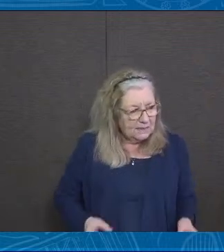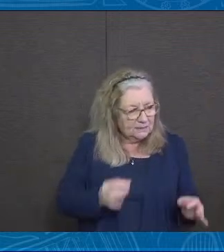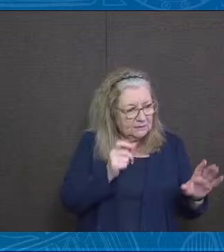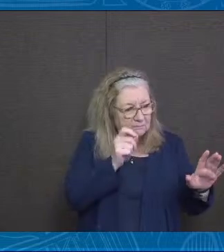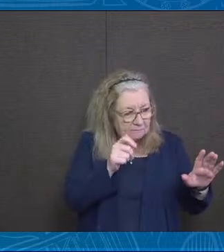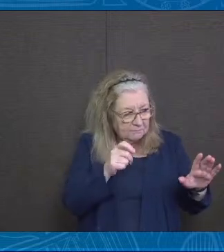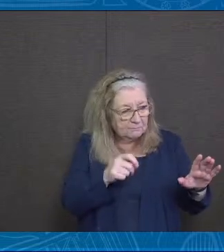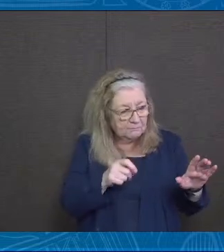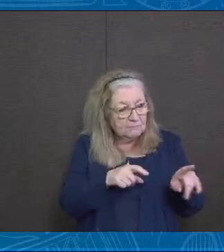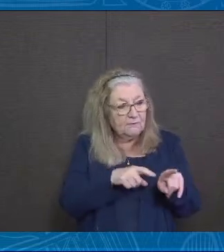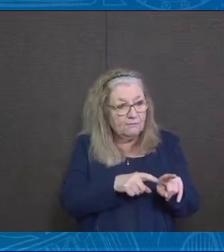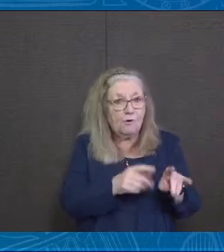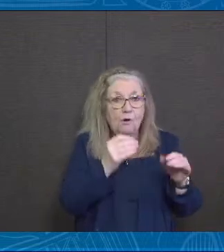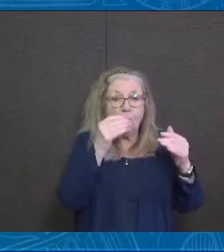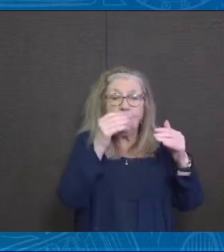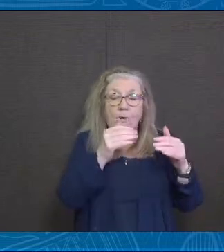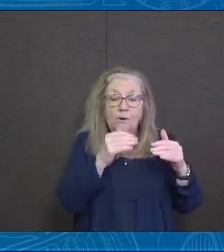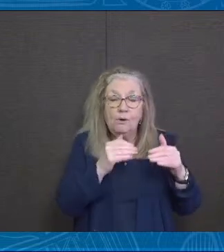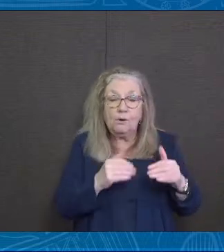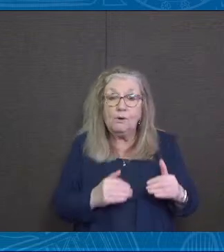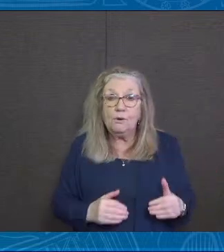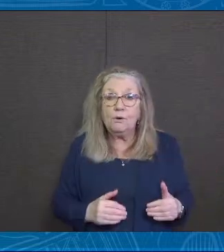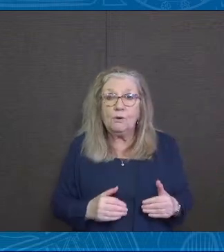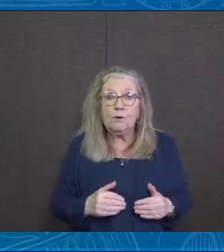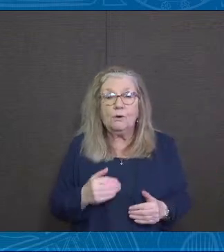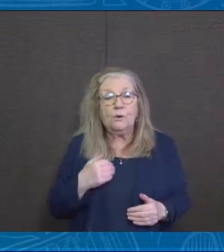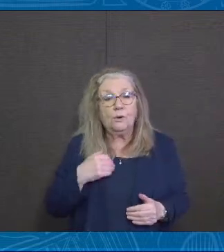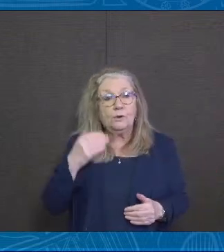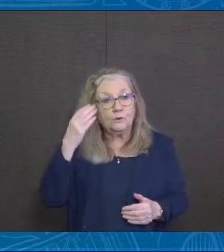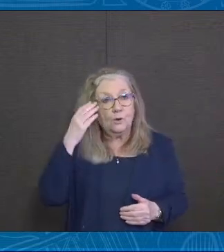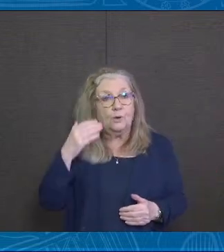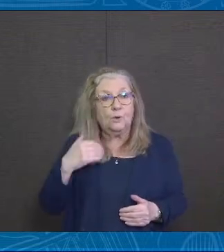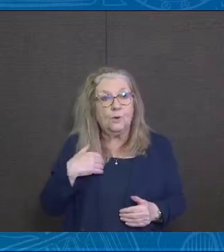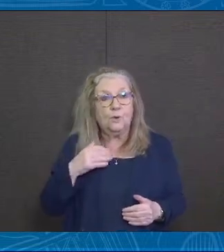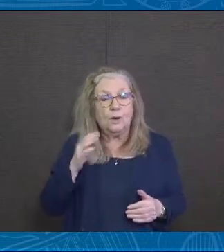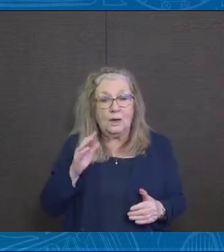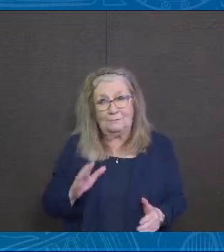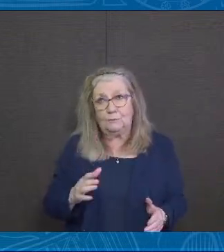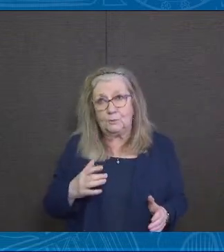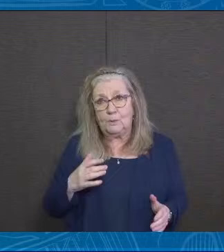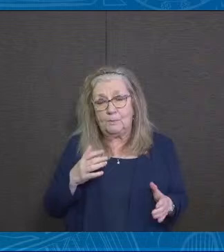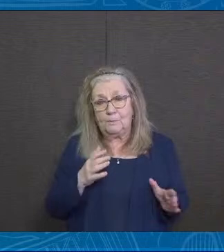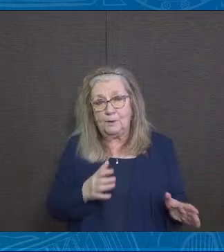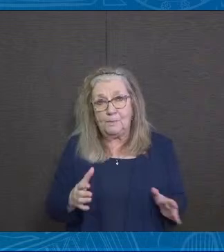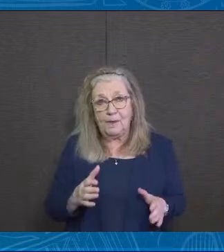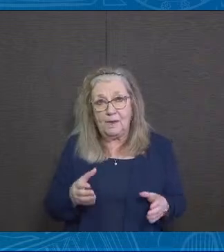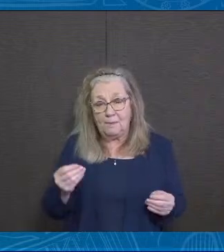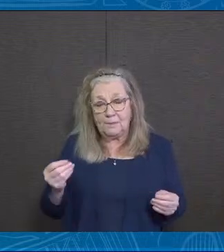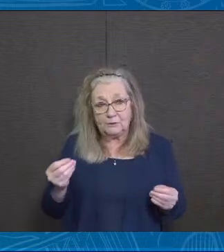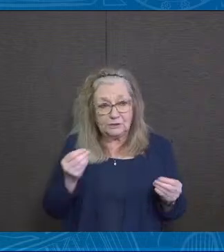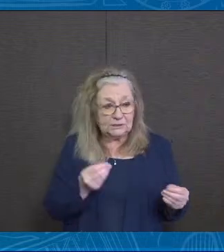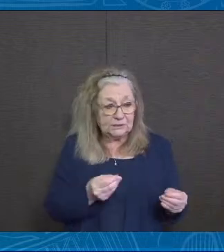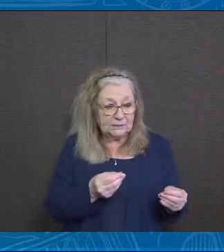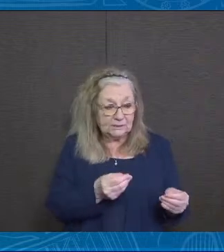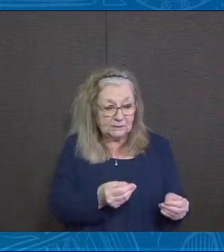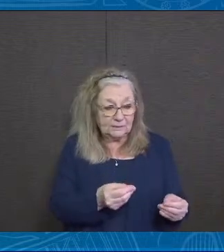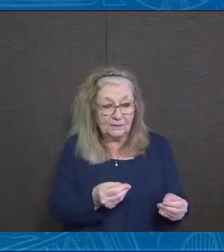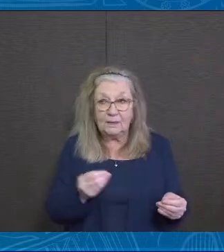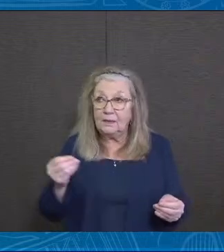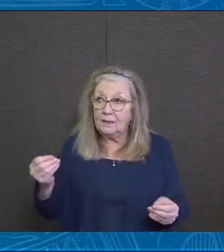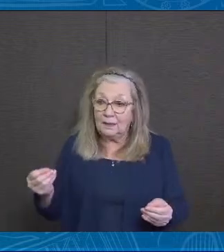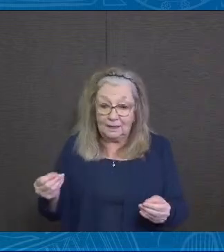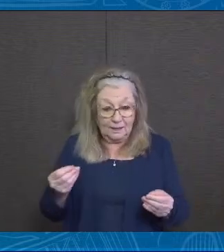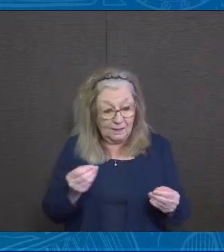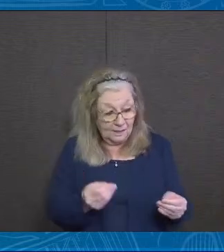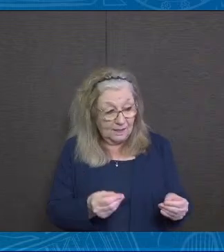and controlled corporation. It's one note to prepare a budget and another note whether you actually